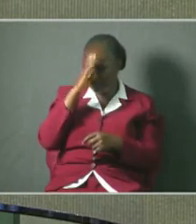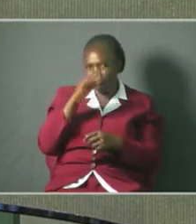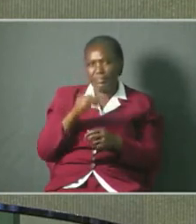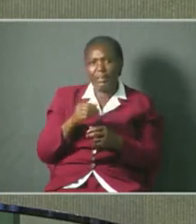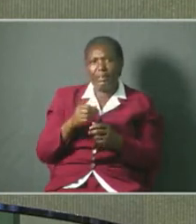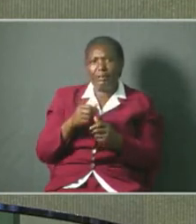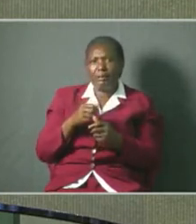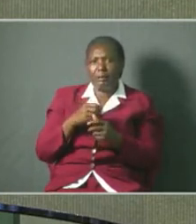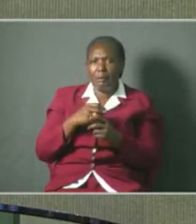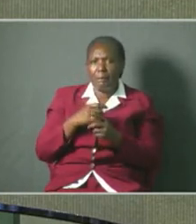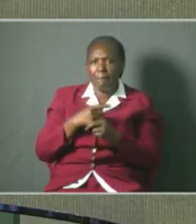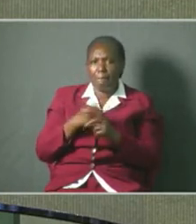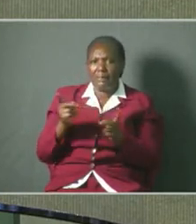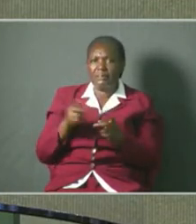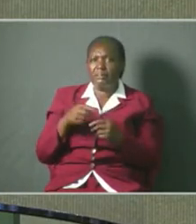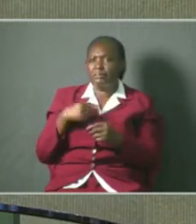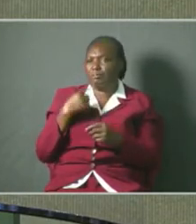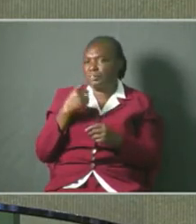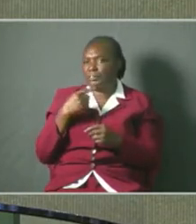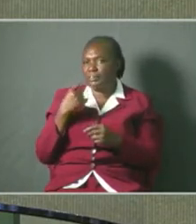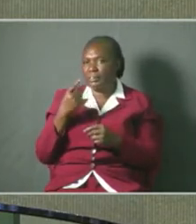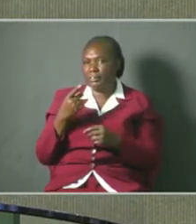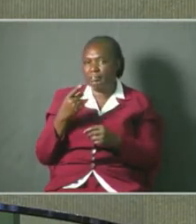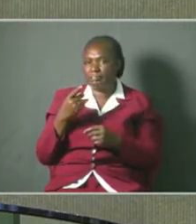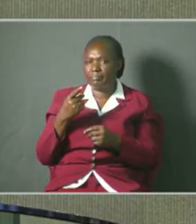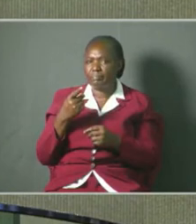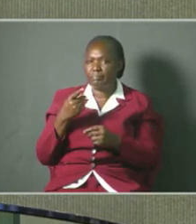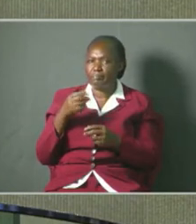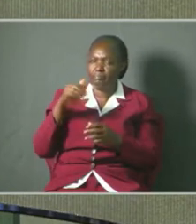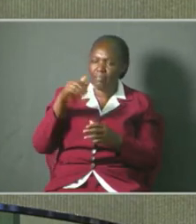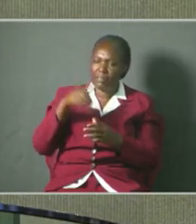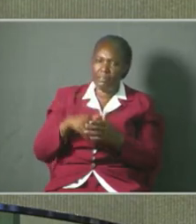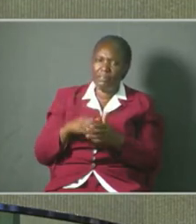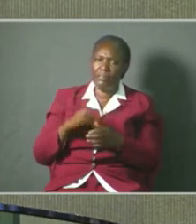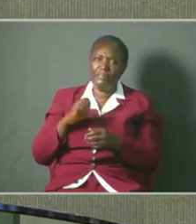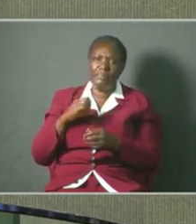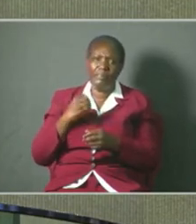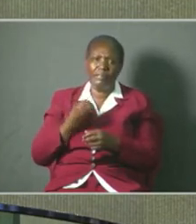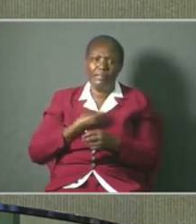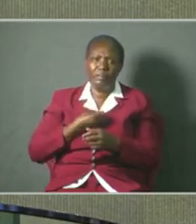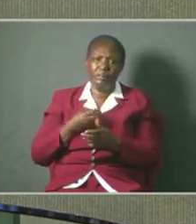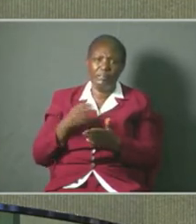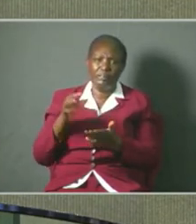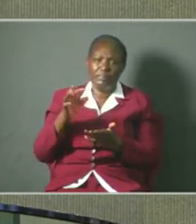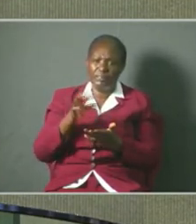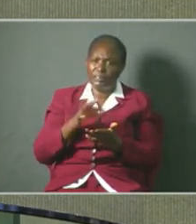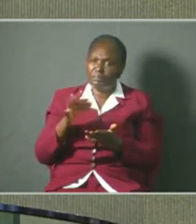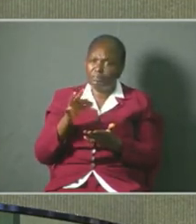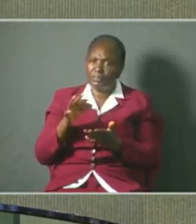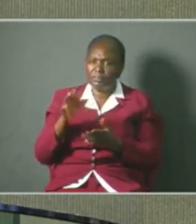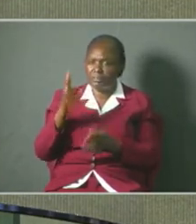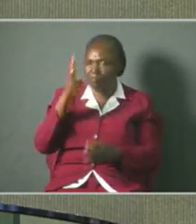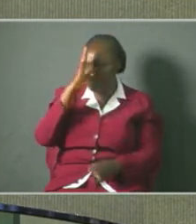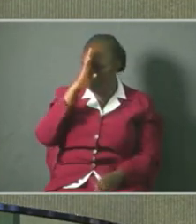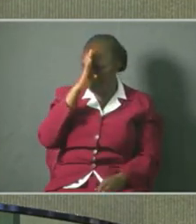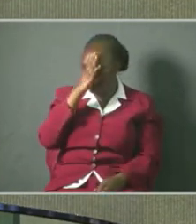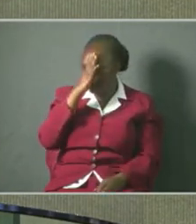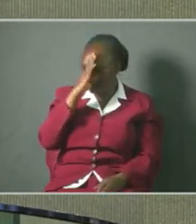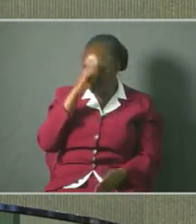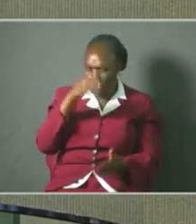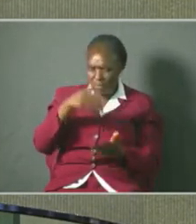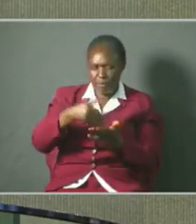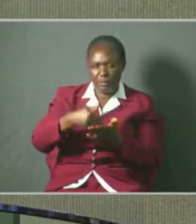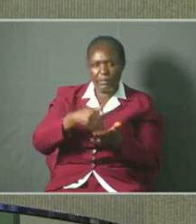put it this way, that in our spirit of doubt, in our